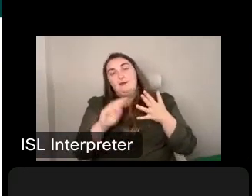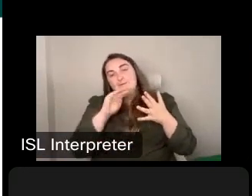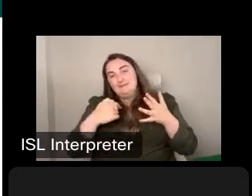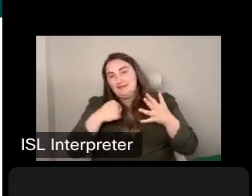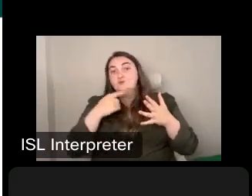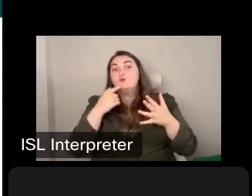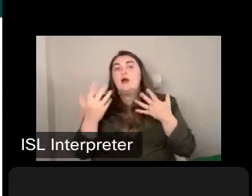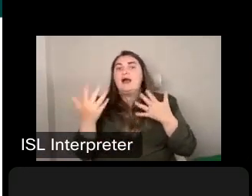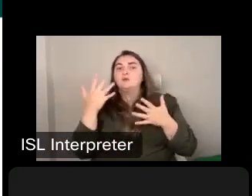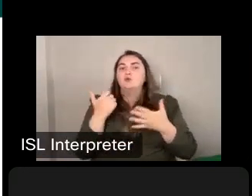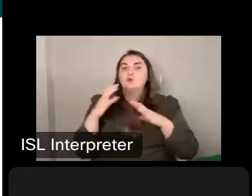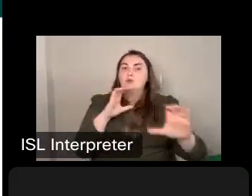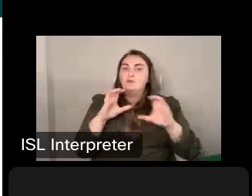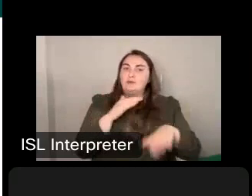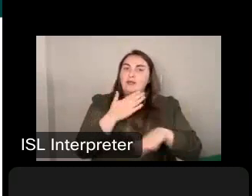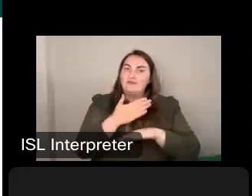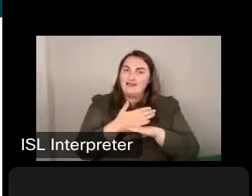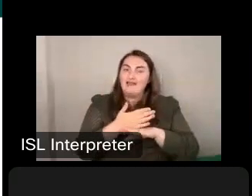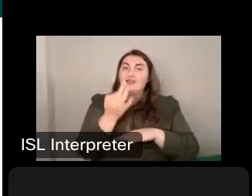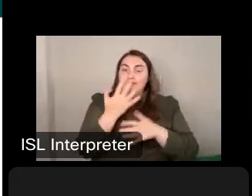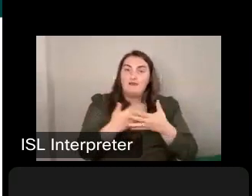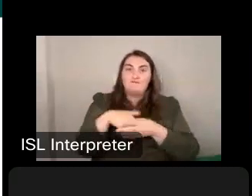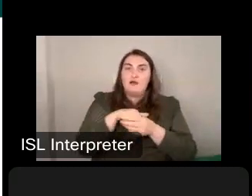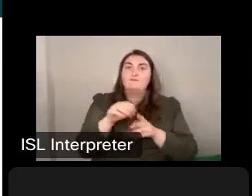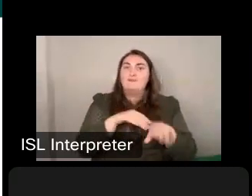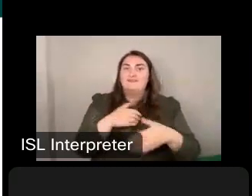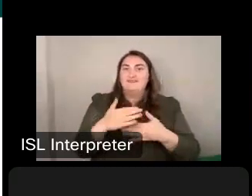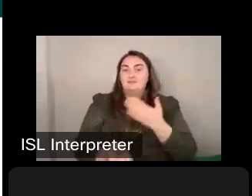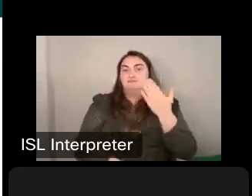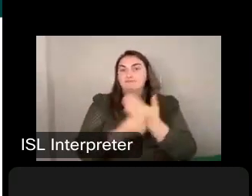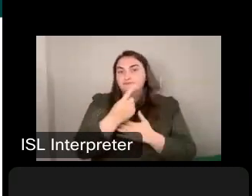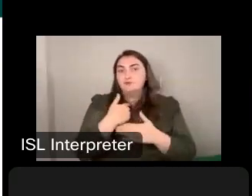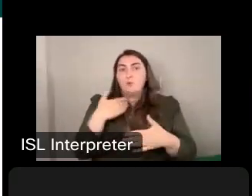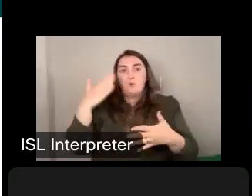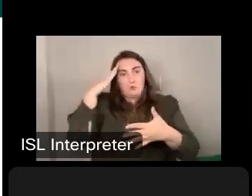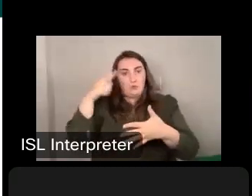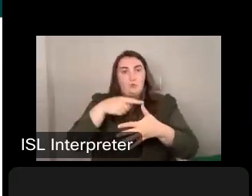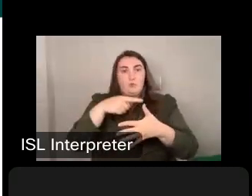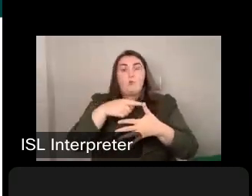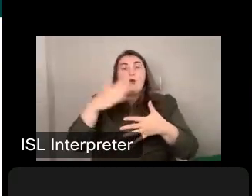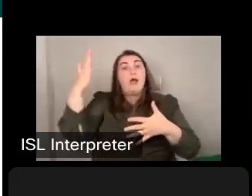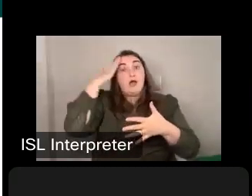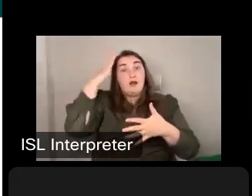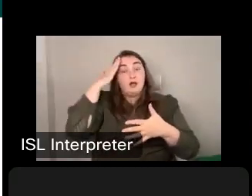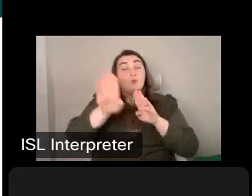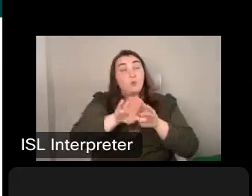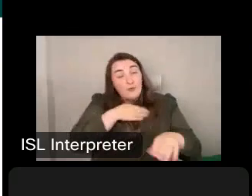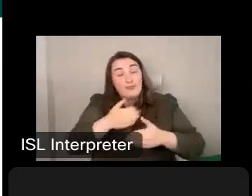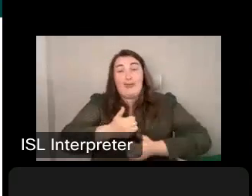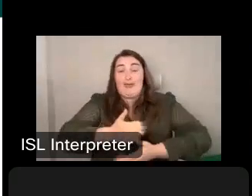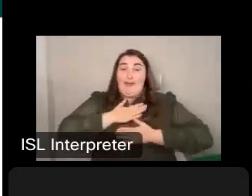with staff that have been involved in a patient safety incident. So very much acknowledge with empathy what has